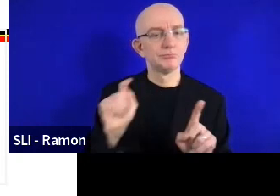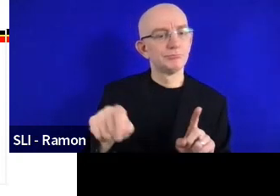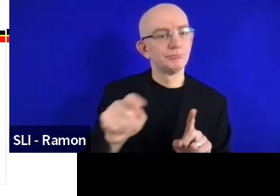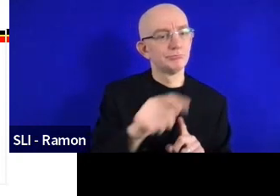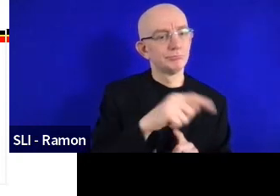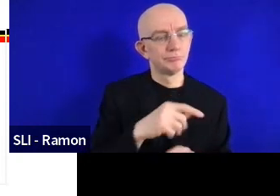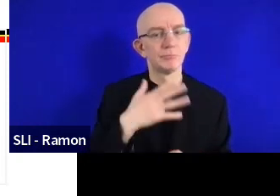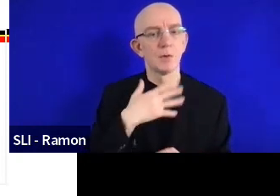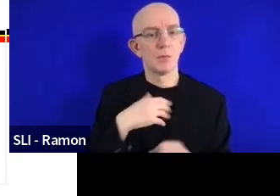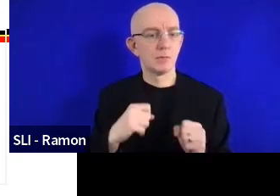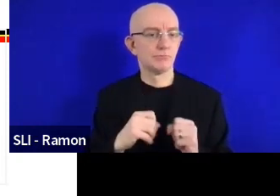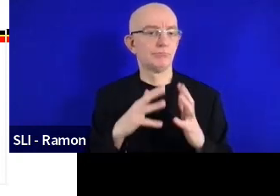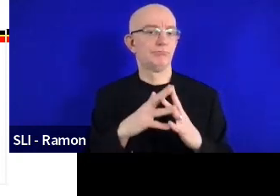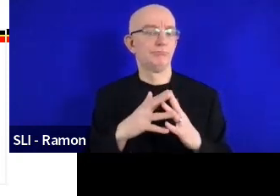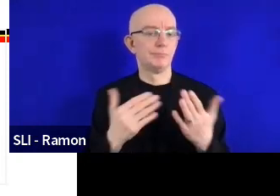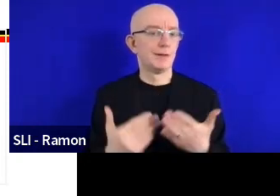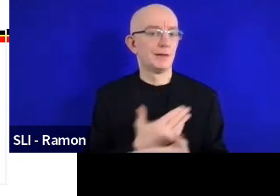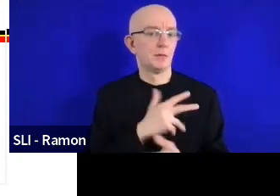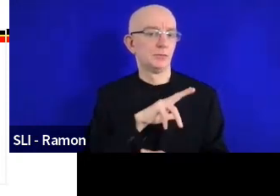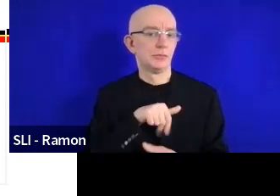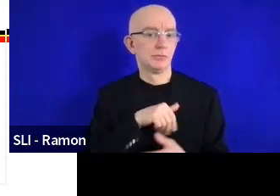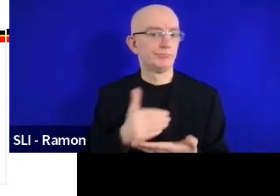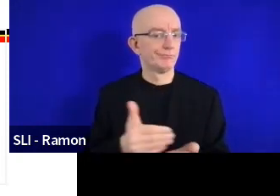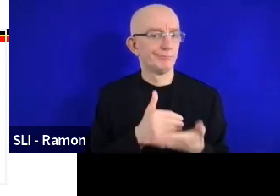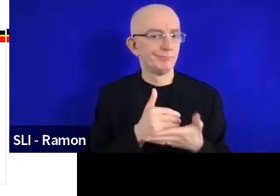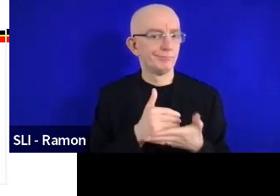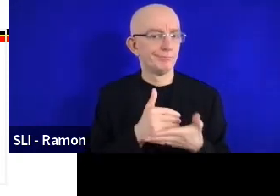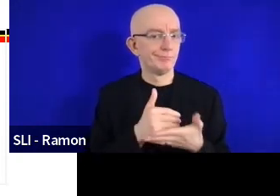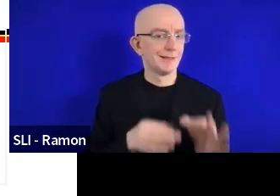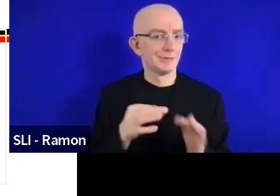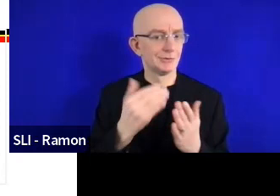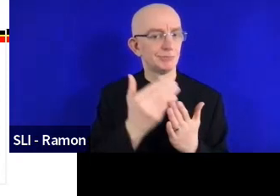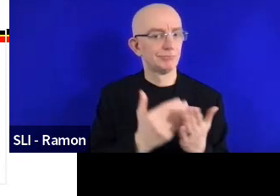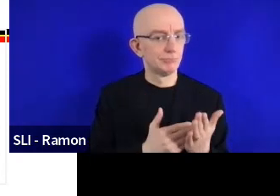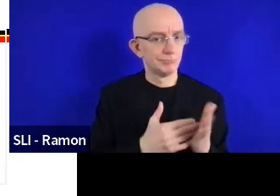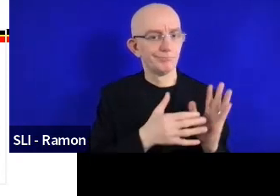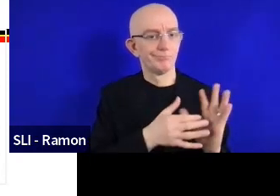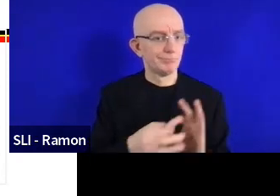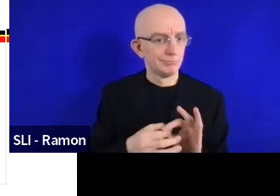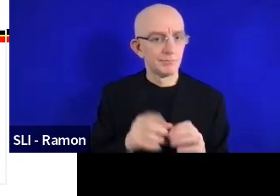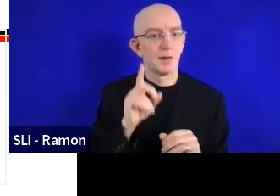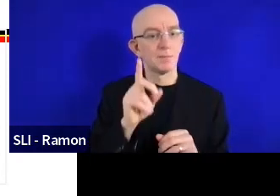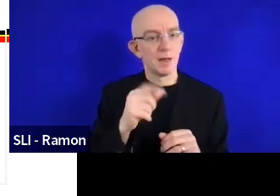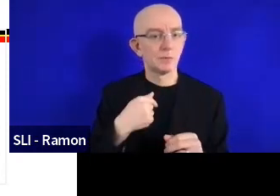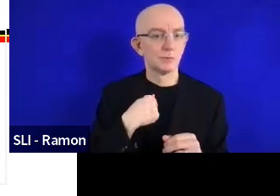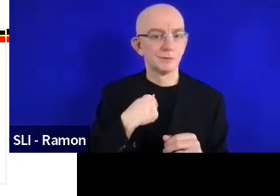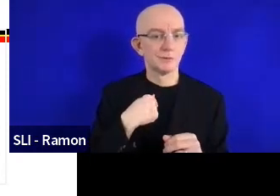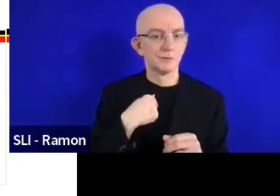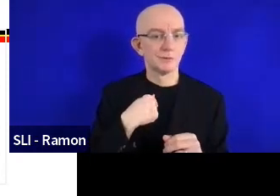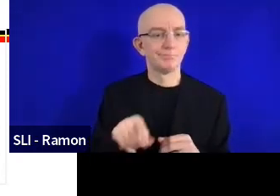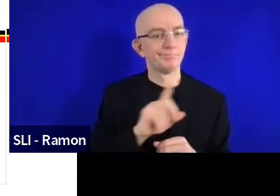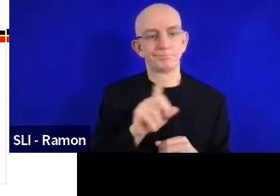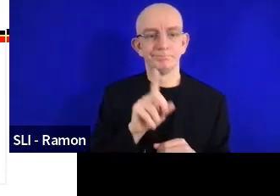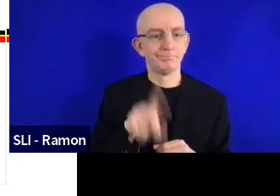program. We also want to lower the targeting age for the SAGE program. That's the program that focuses